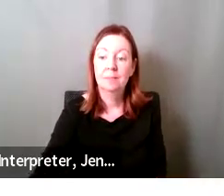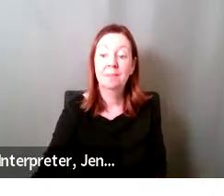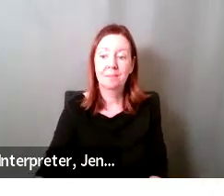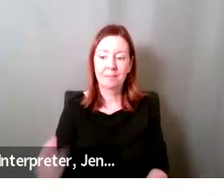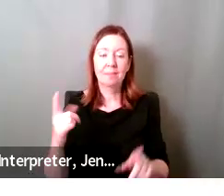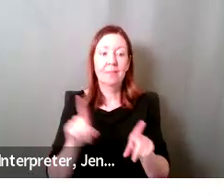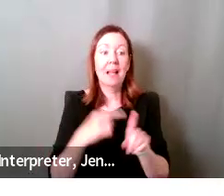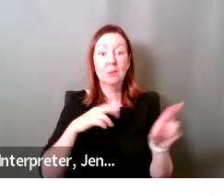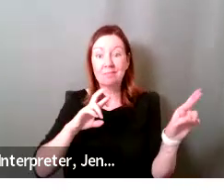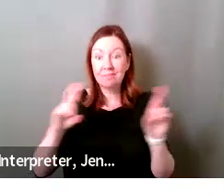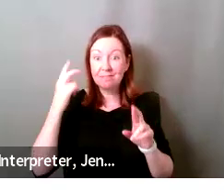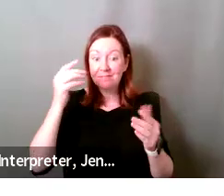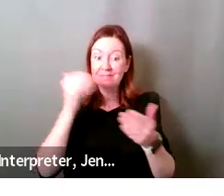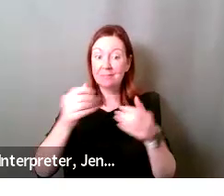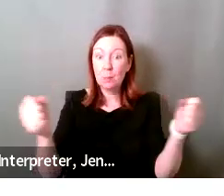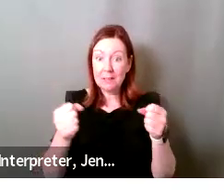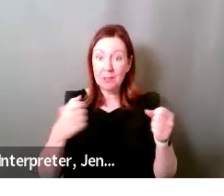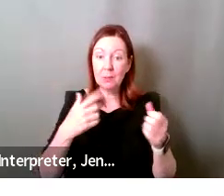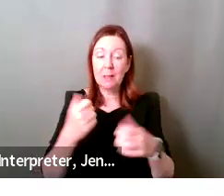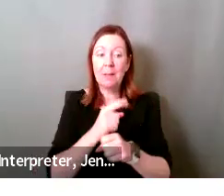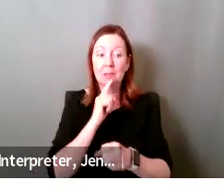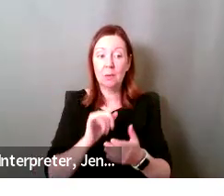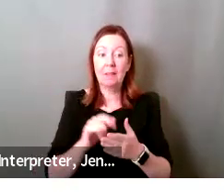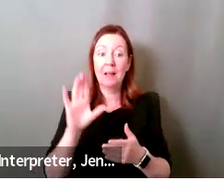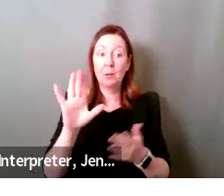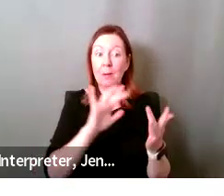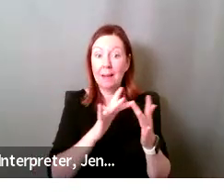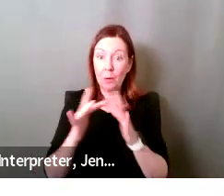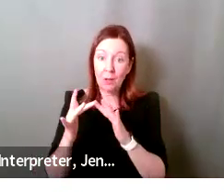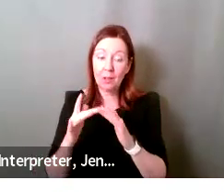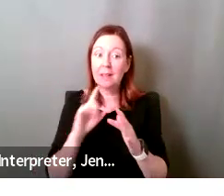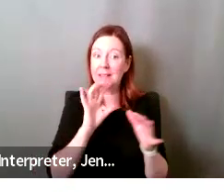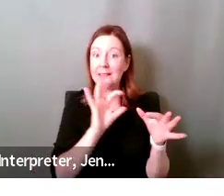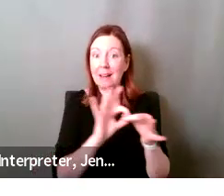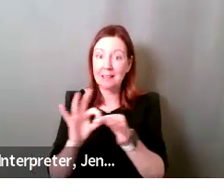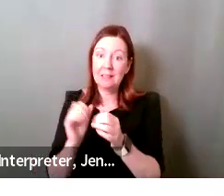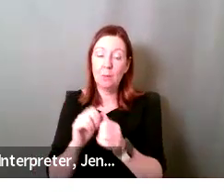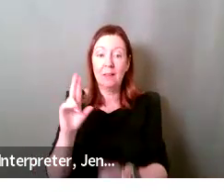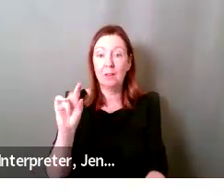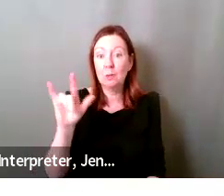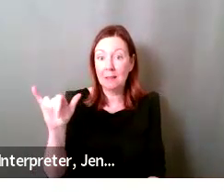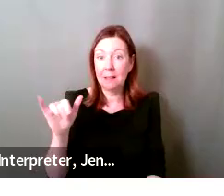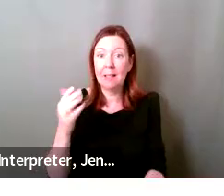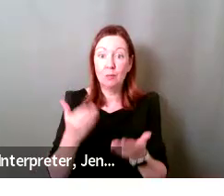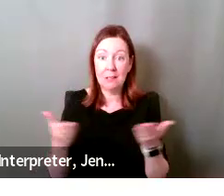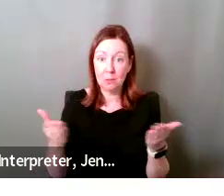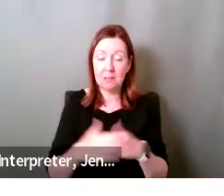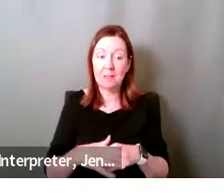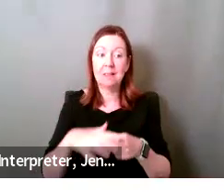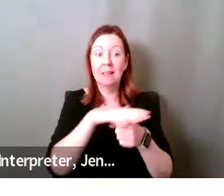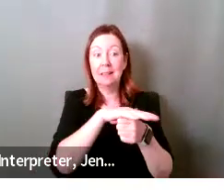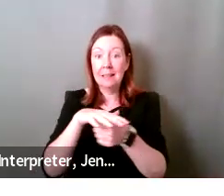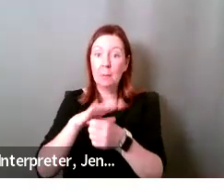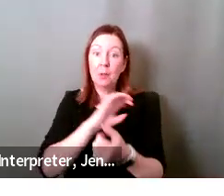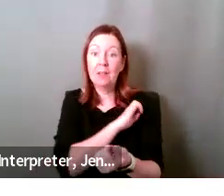So as we gear up for the winter, we want to make sure that your network is connected with utility resources, right? So neighborhood